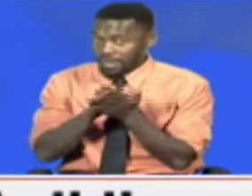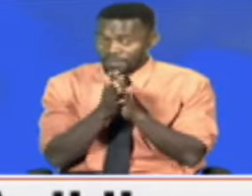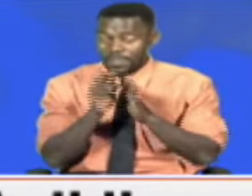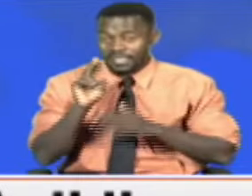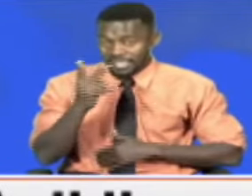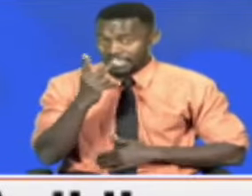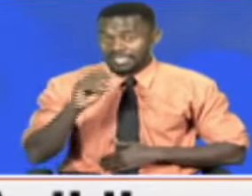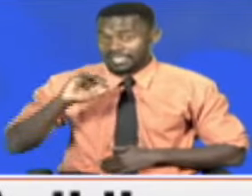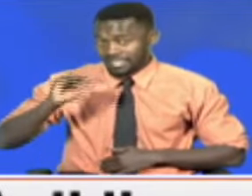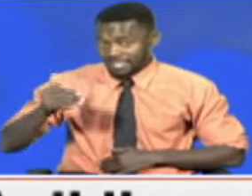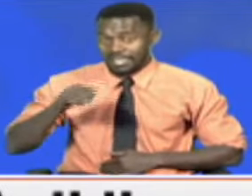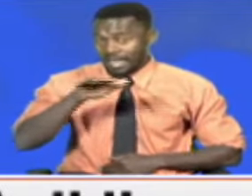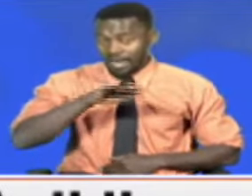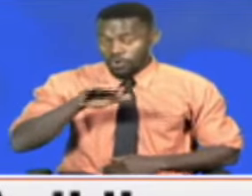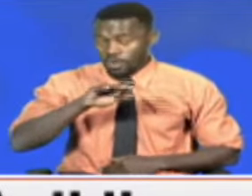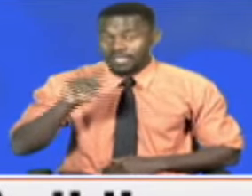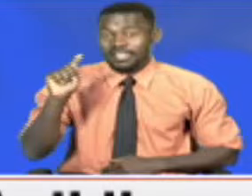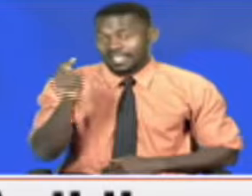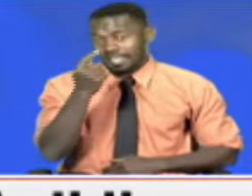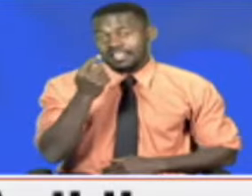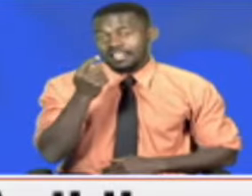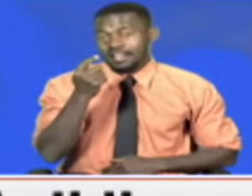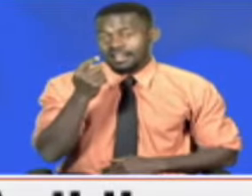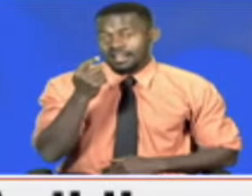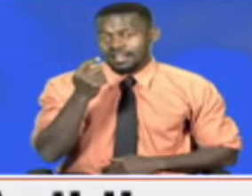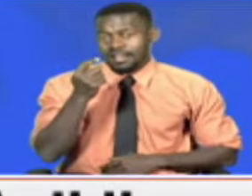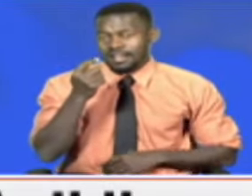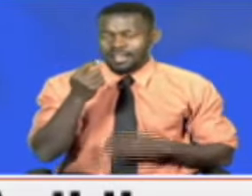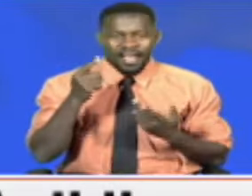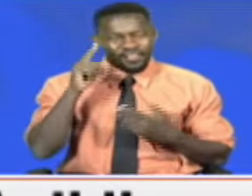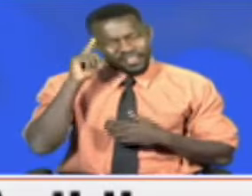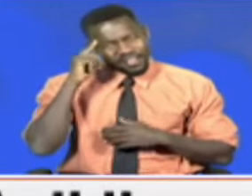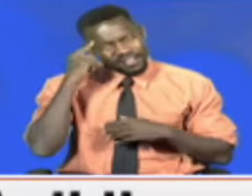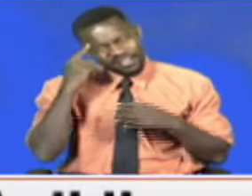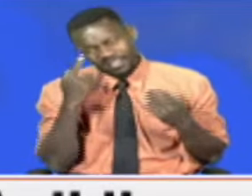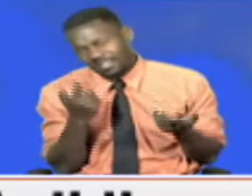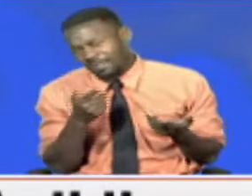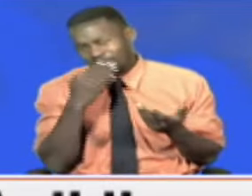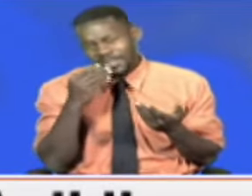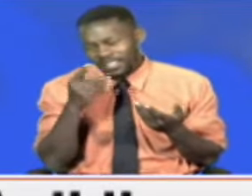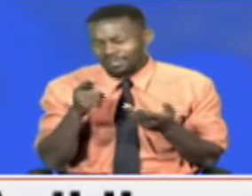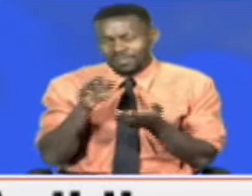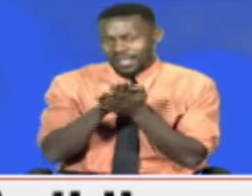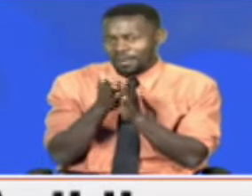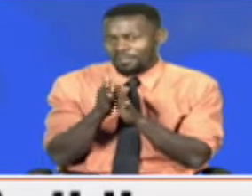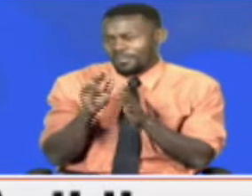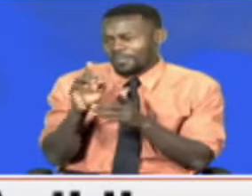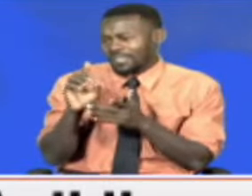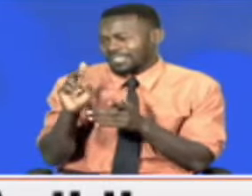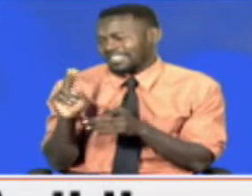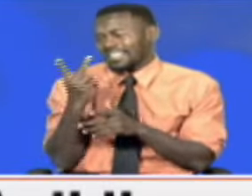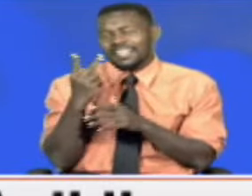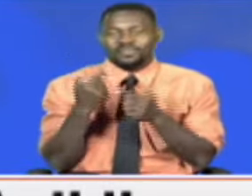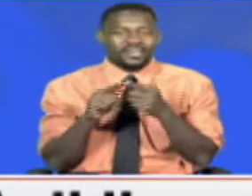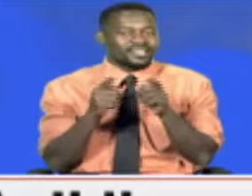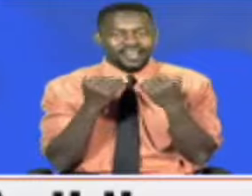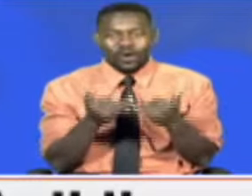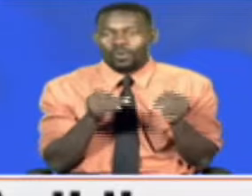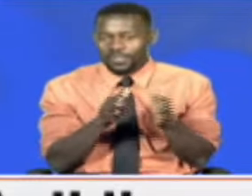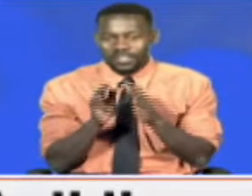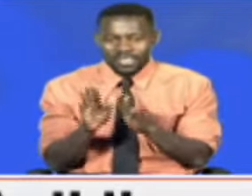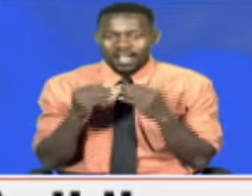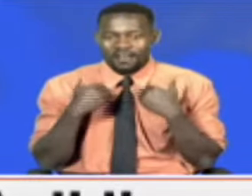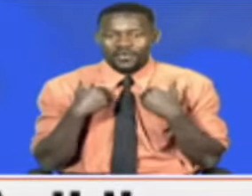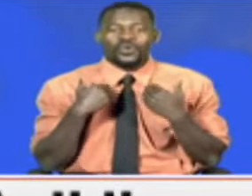Mombasa na Kisumu na Nakuru, wangekuja kwetu, but nonetheless this is our time. That we have the